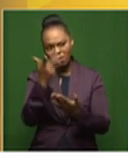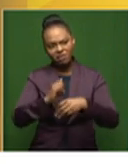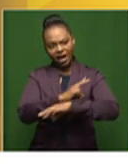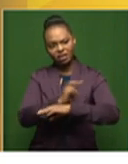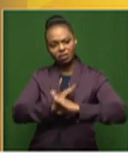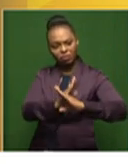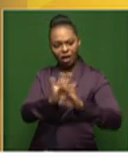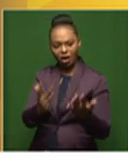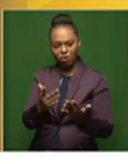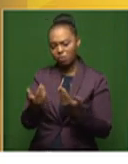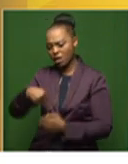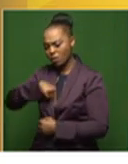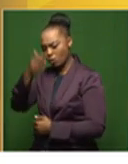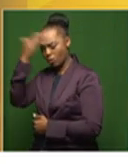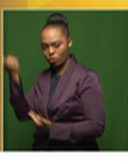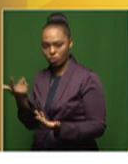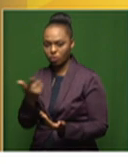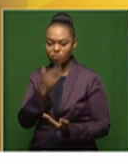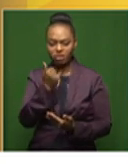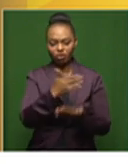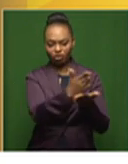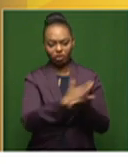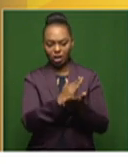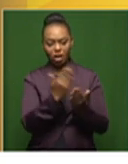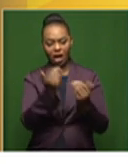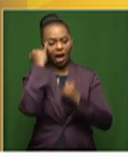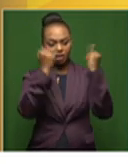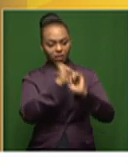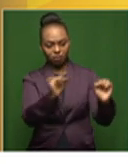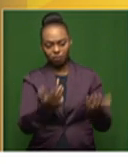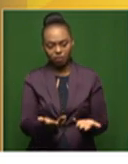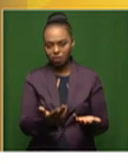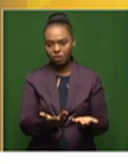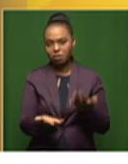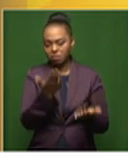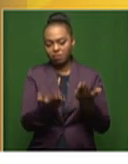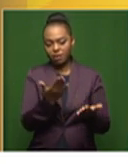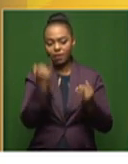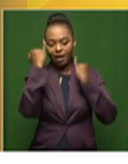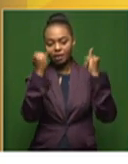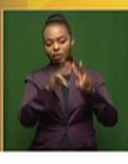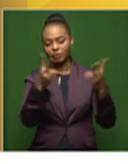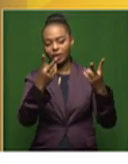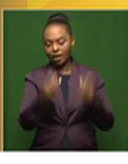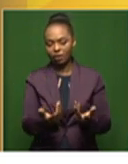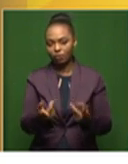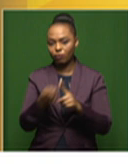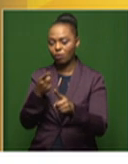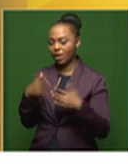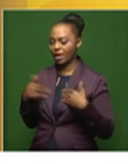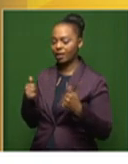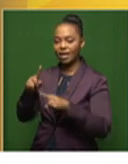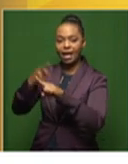their ideas with us that maybe within the school premises they can fight it differently from what our health experts are advising us.